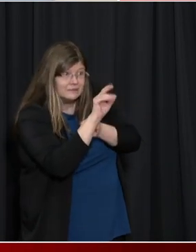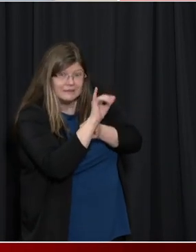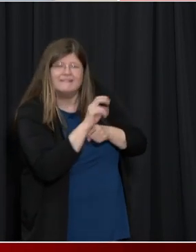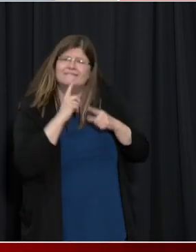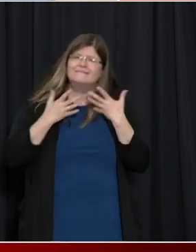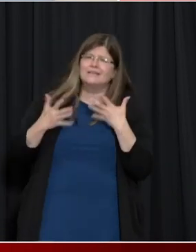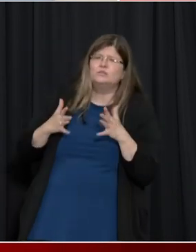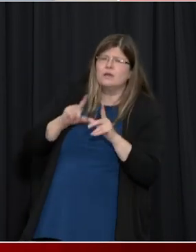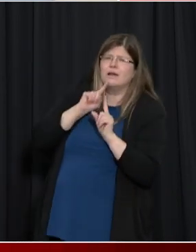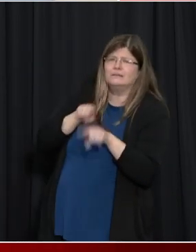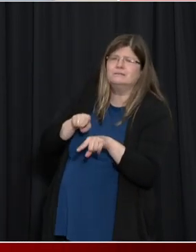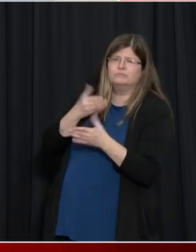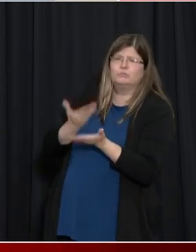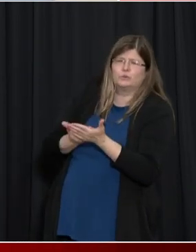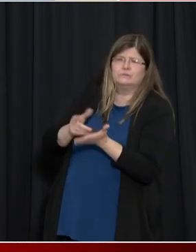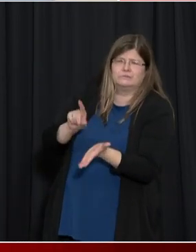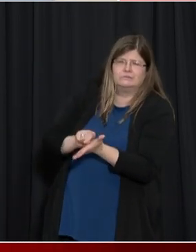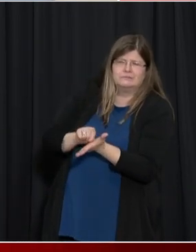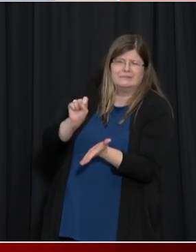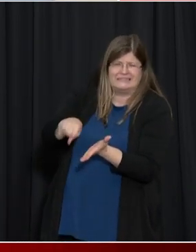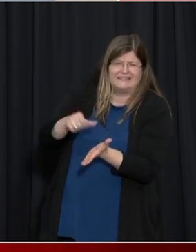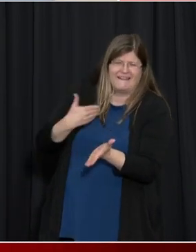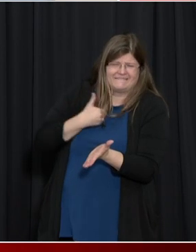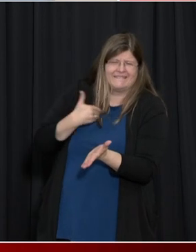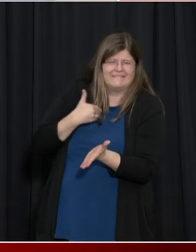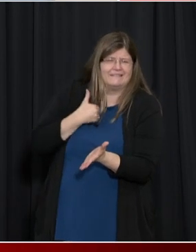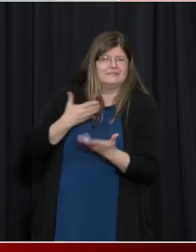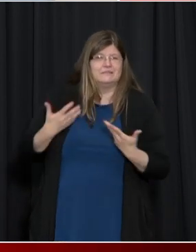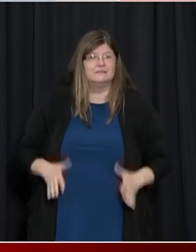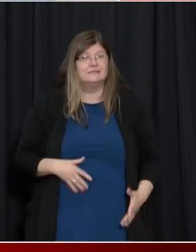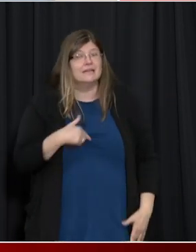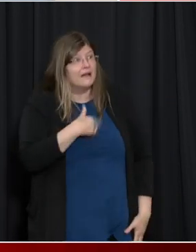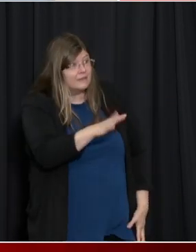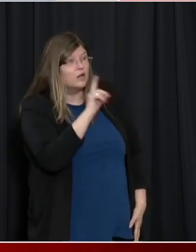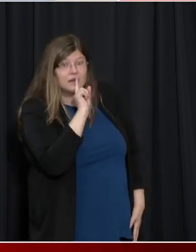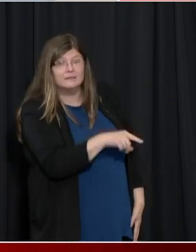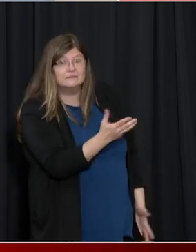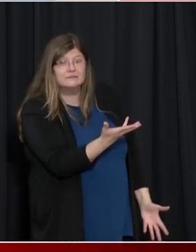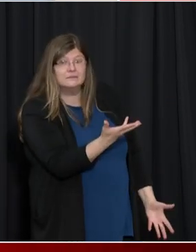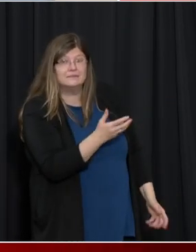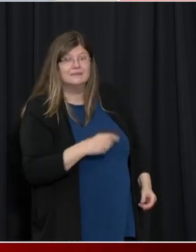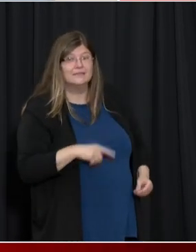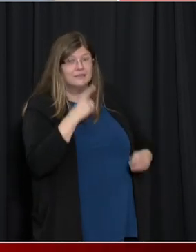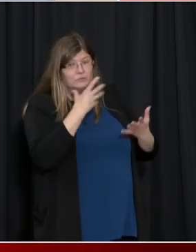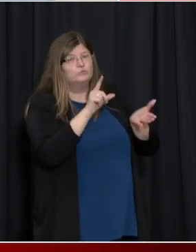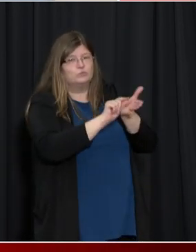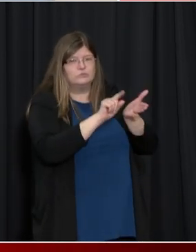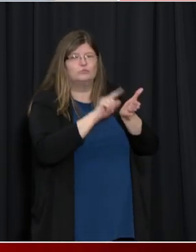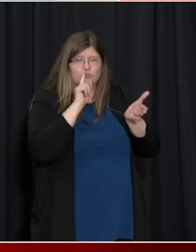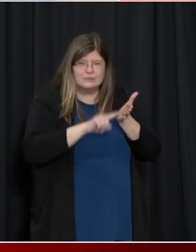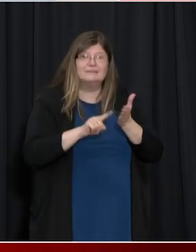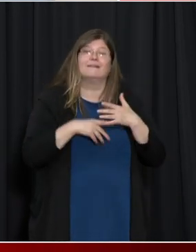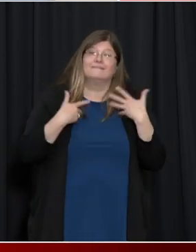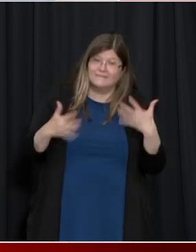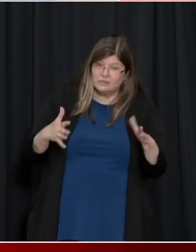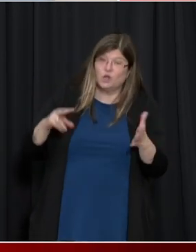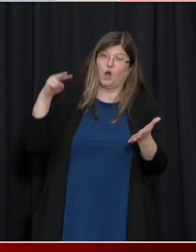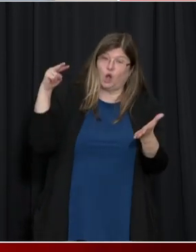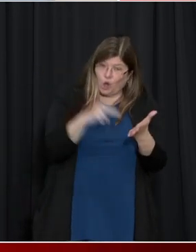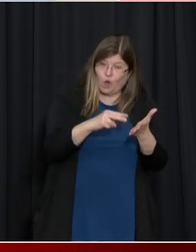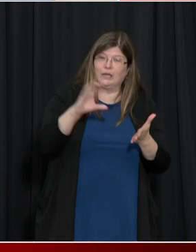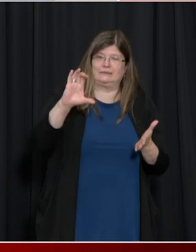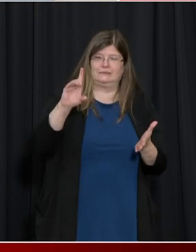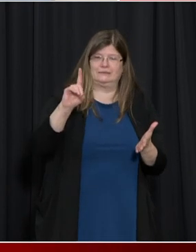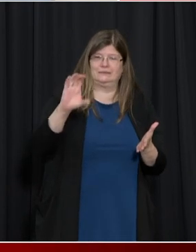this. I've answered your question. I've answered published your question. Evidence, she said. You can visit the CDC's website around guidelines for